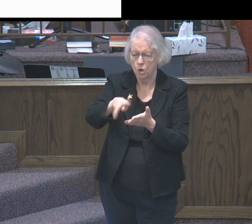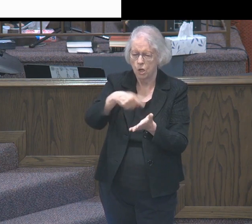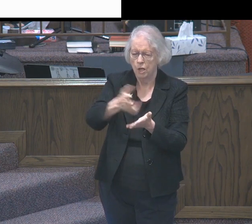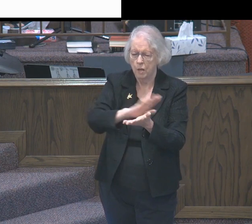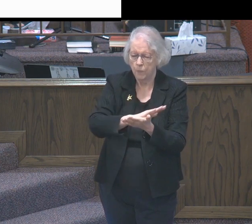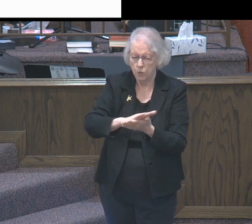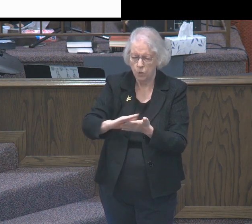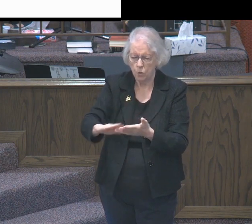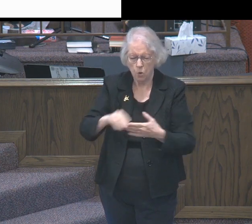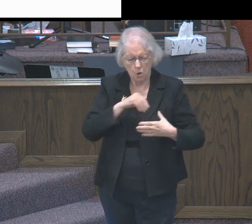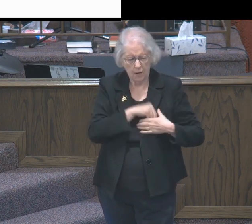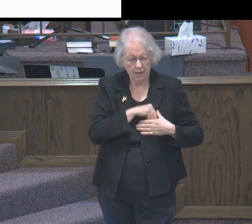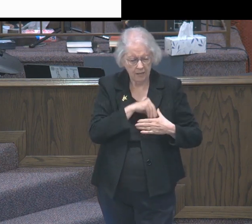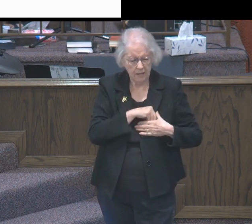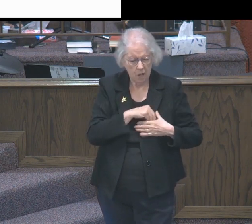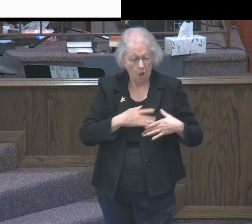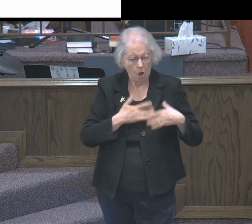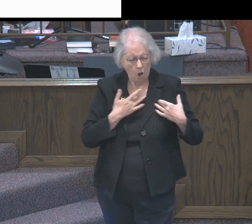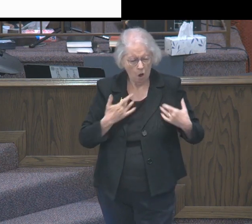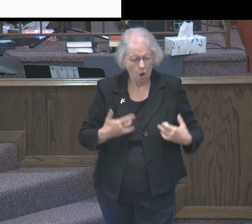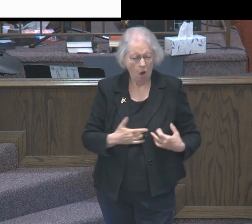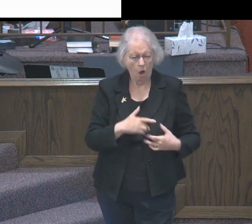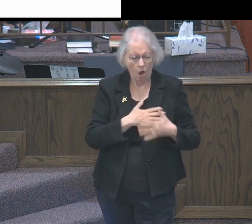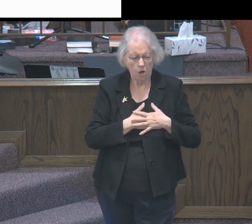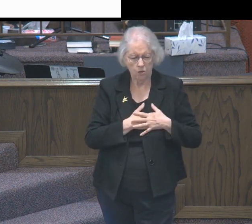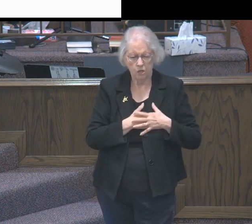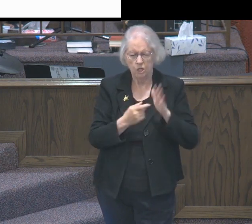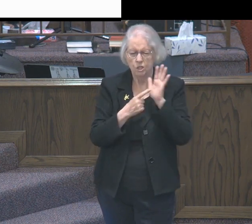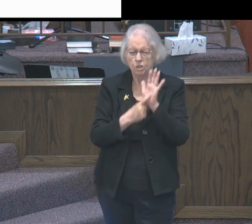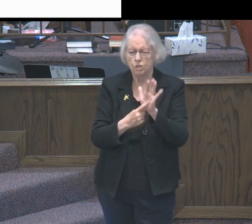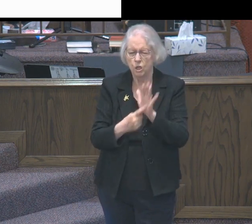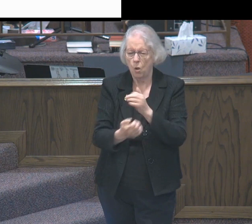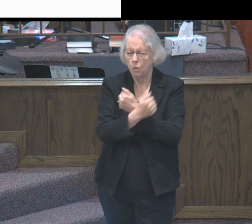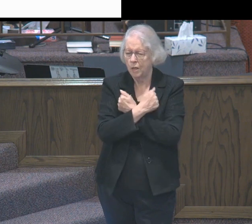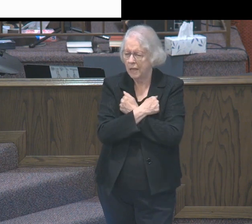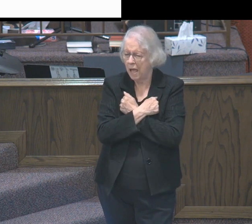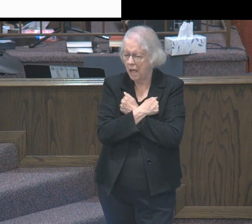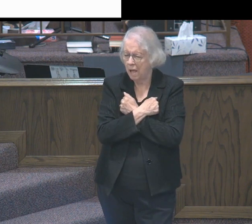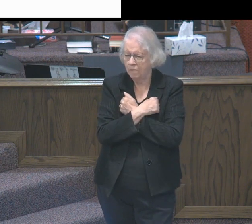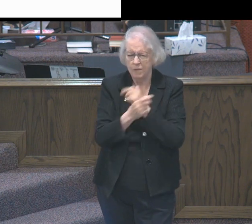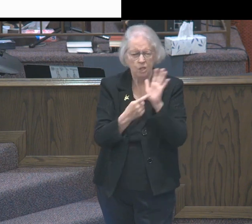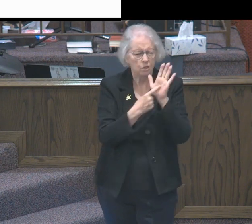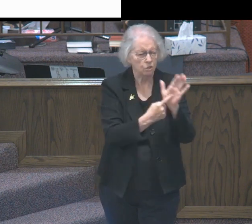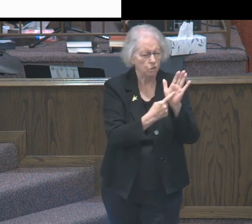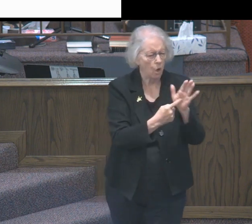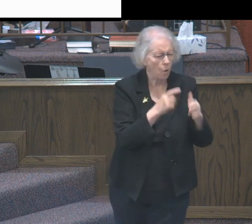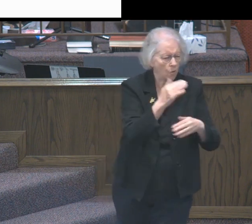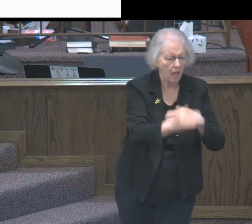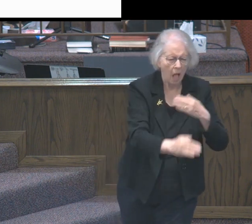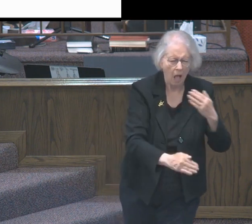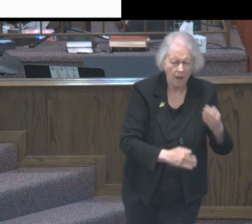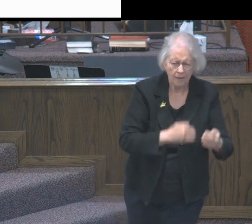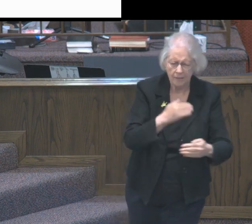follow the essence of the law, and we love you and we love our fellow man, and we do all of that because of